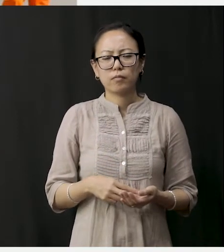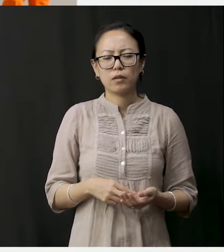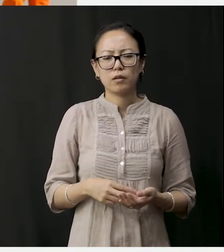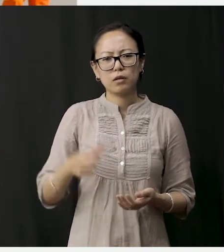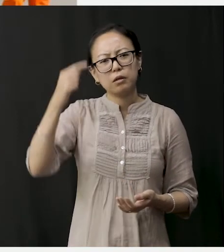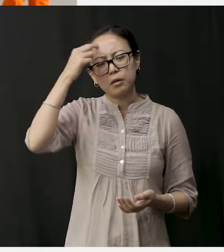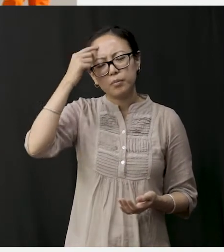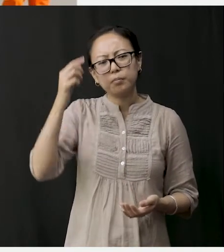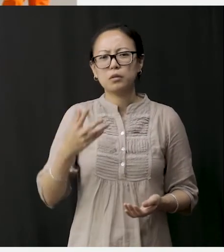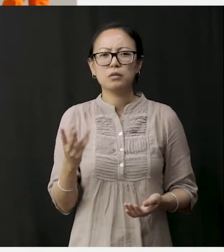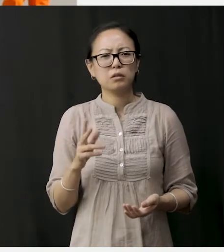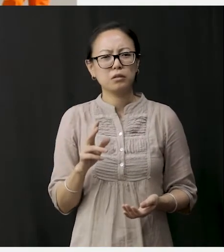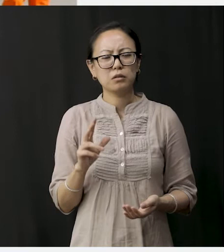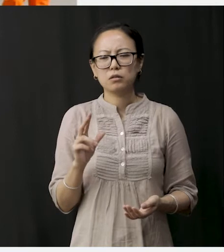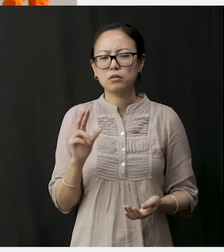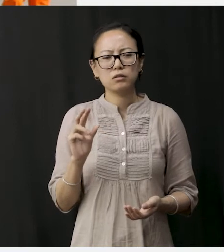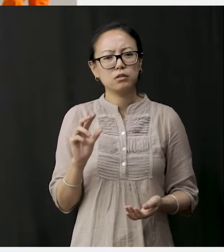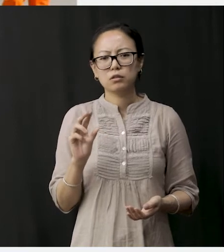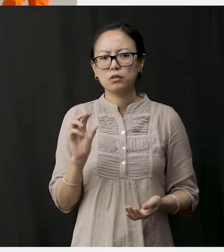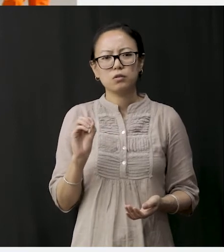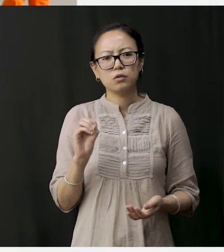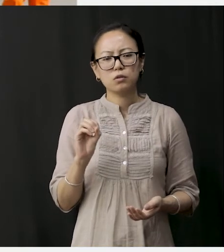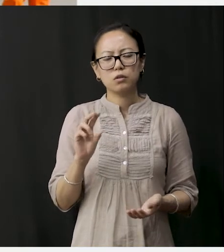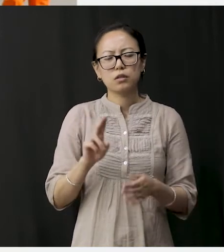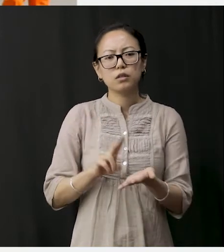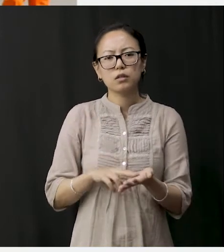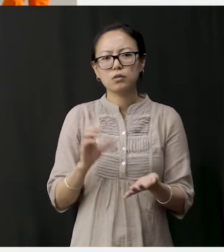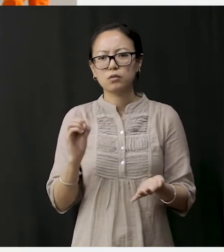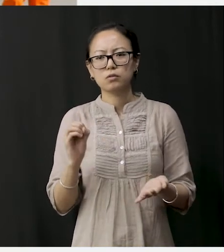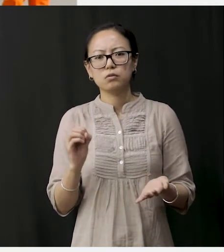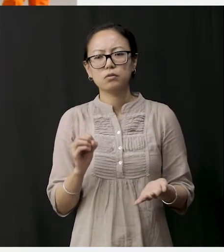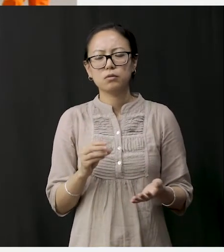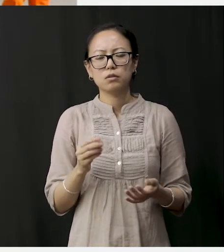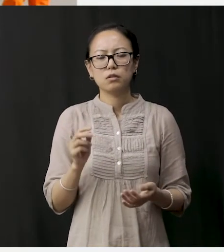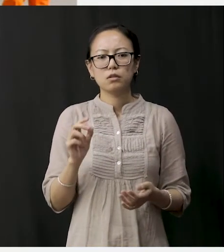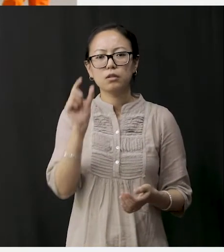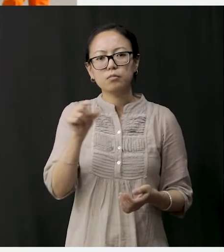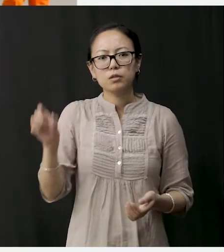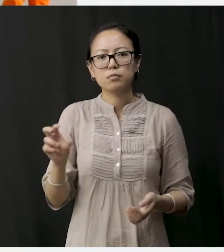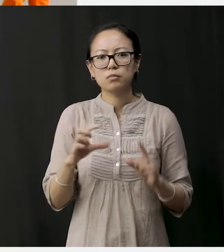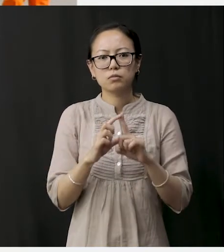to respect each and every one of them, okay? So that was what Aling wrote in his diary.